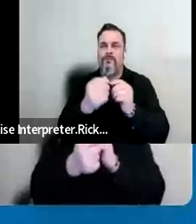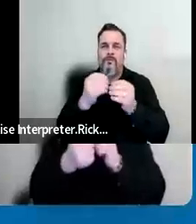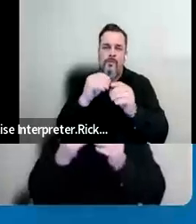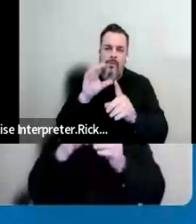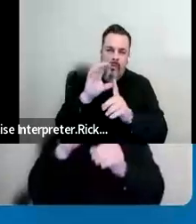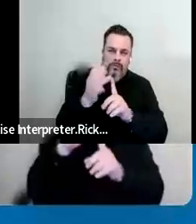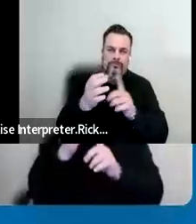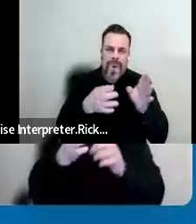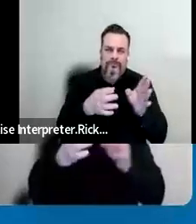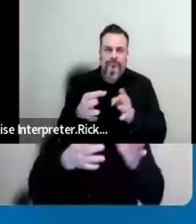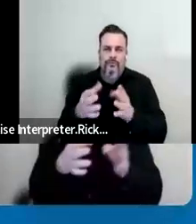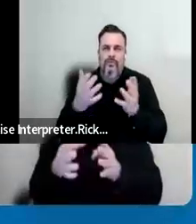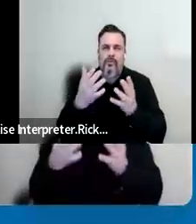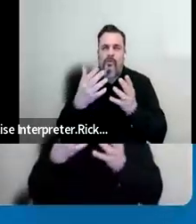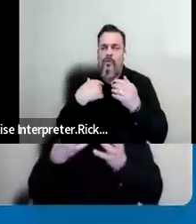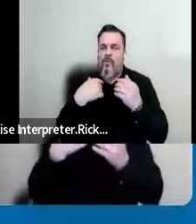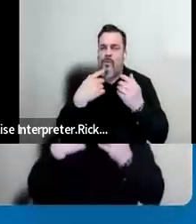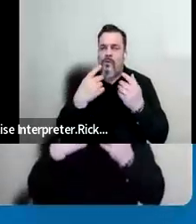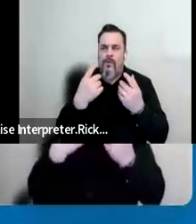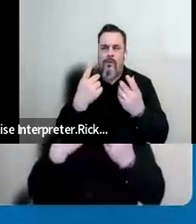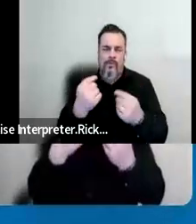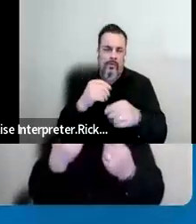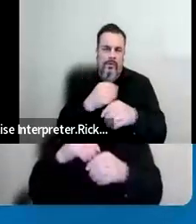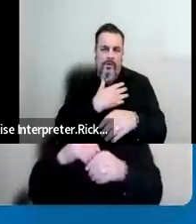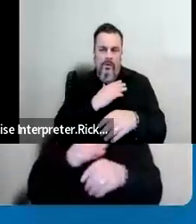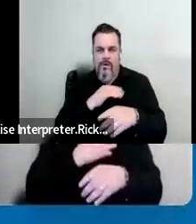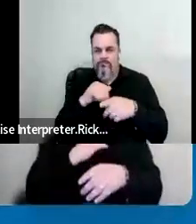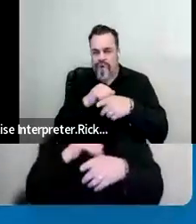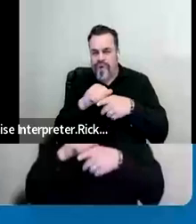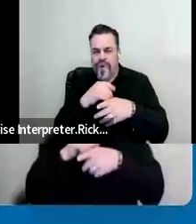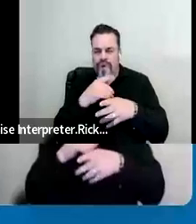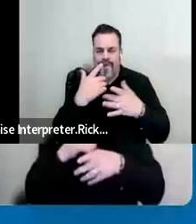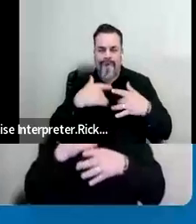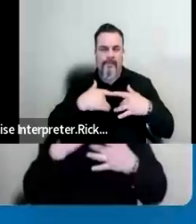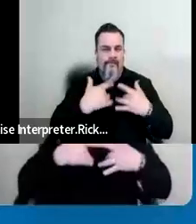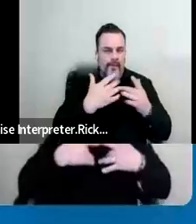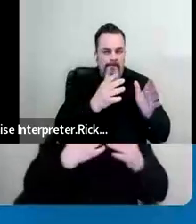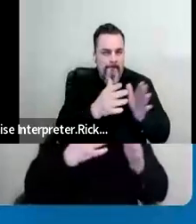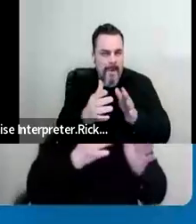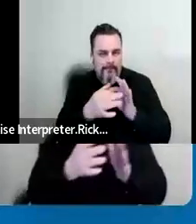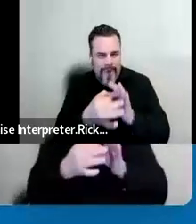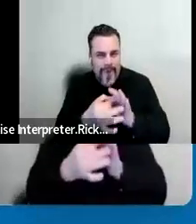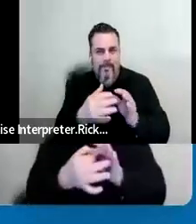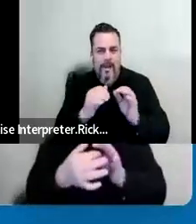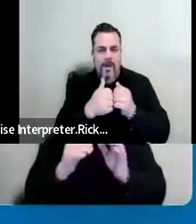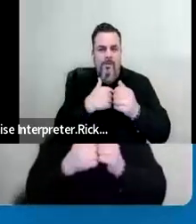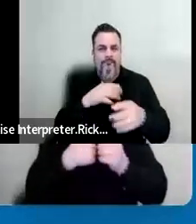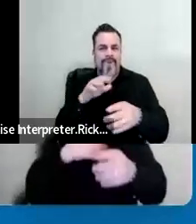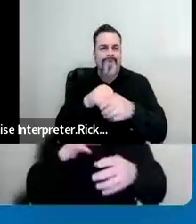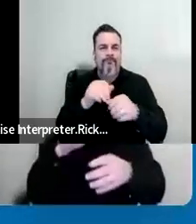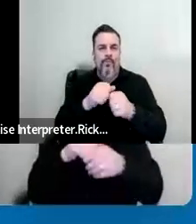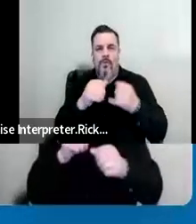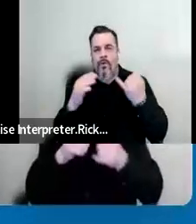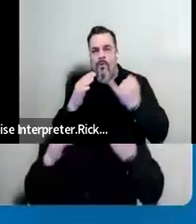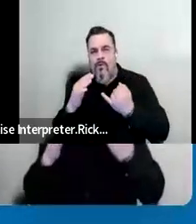shift? What can we do and embed this into our practices in terms of event planning and how we engage with art?